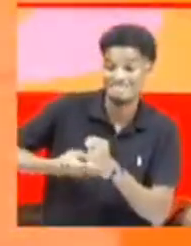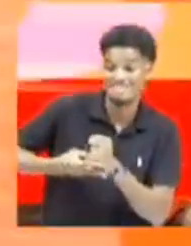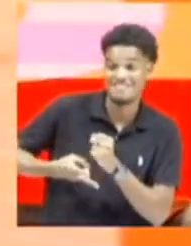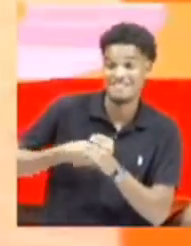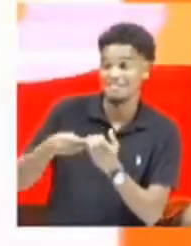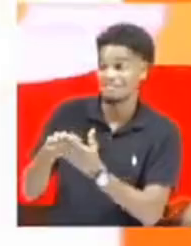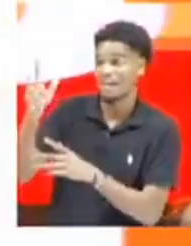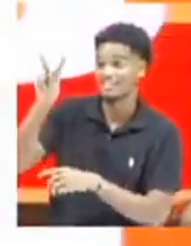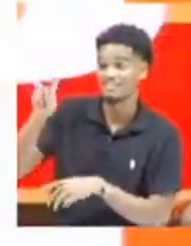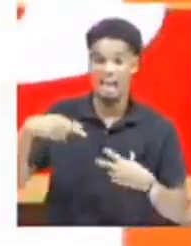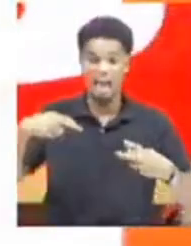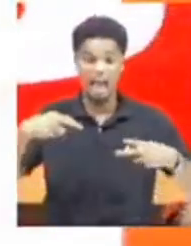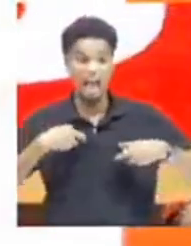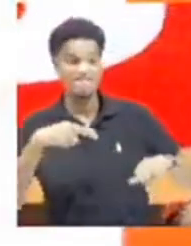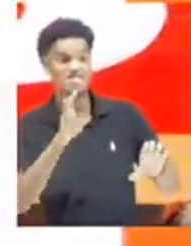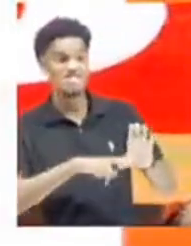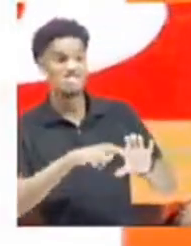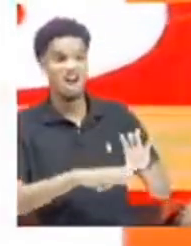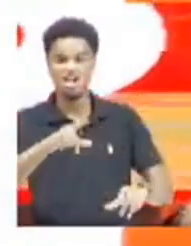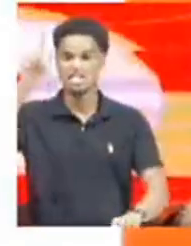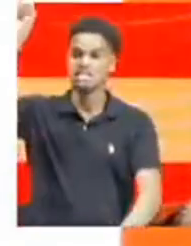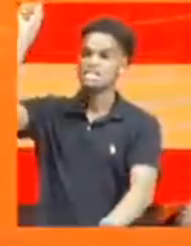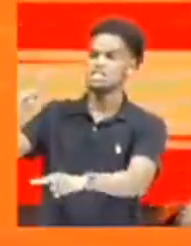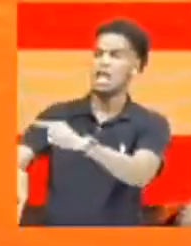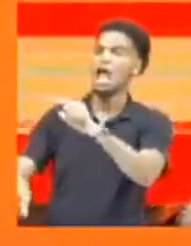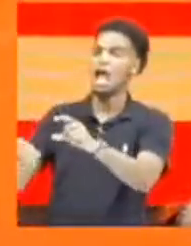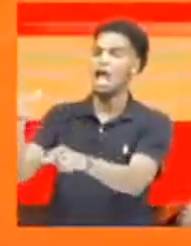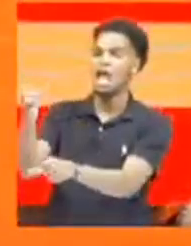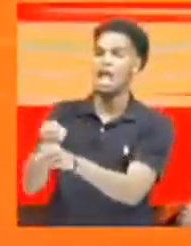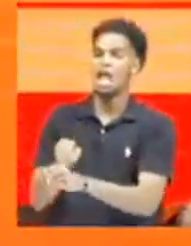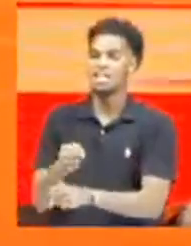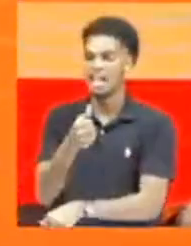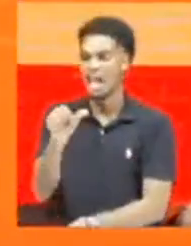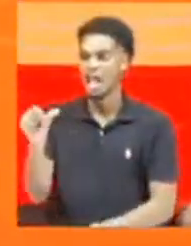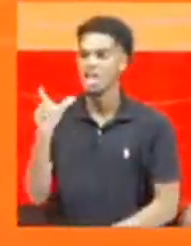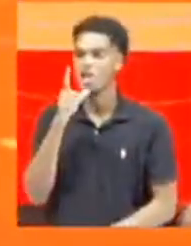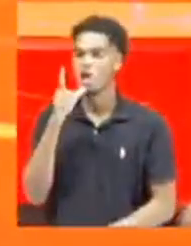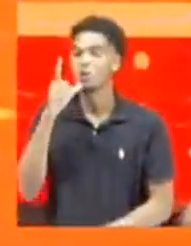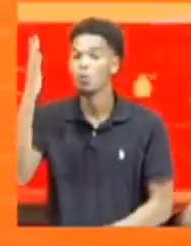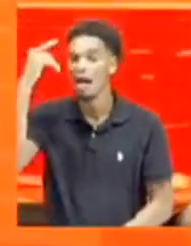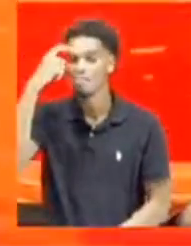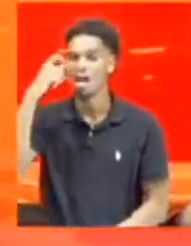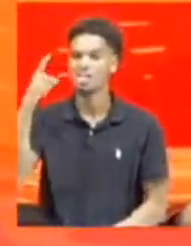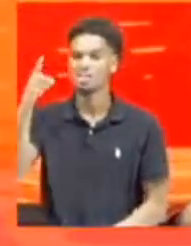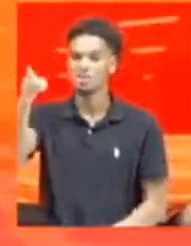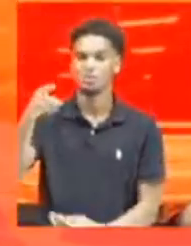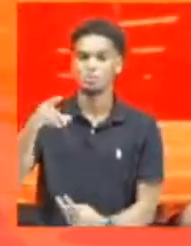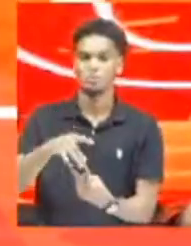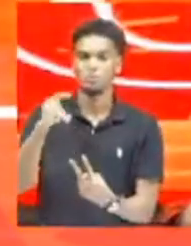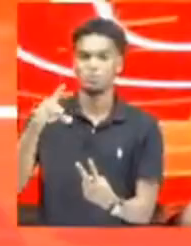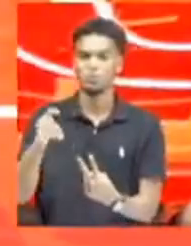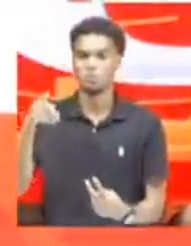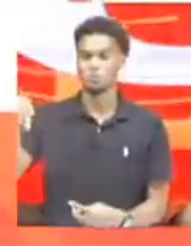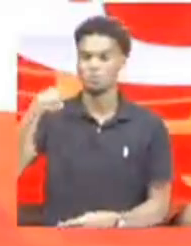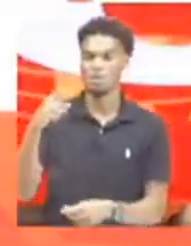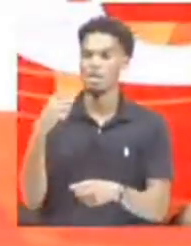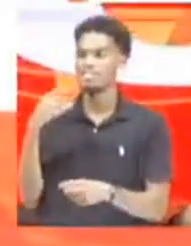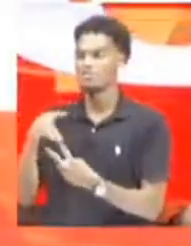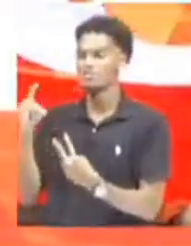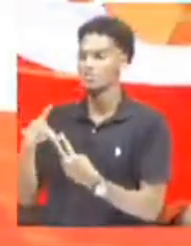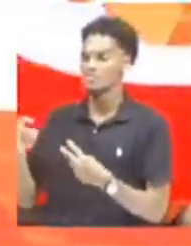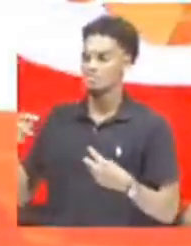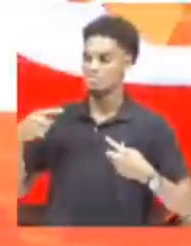get any lunch because you choose not to make cockroach crawl up on you when you